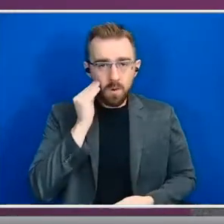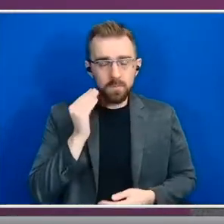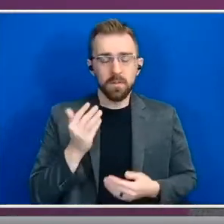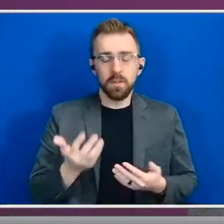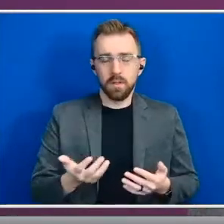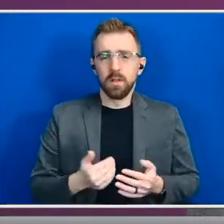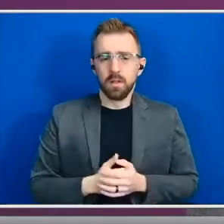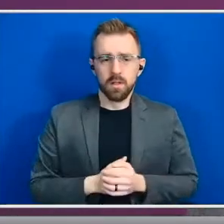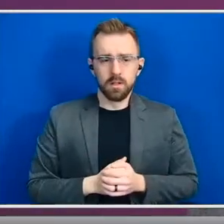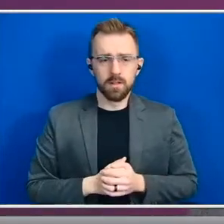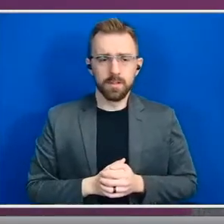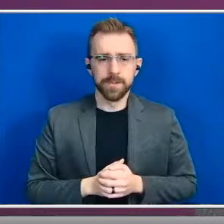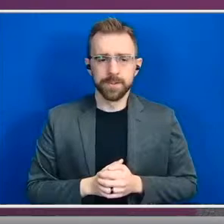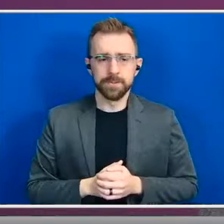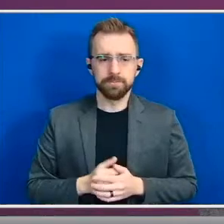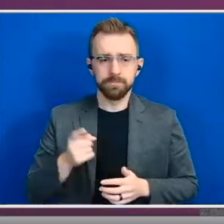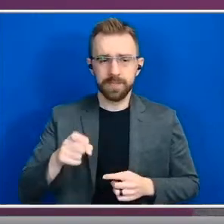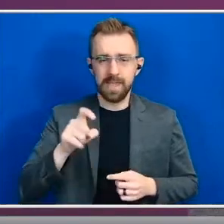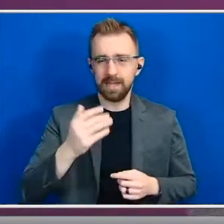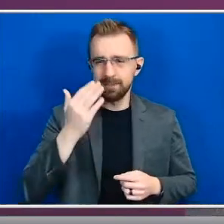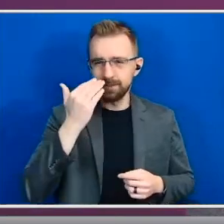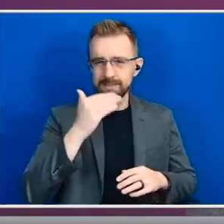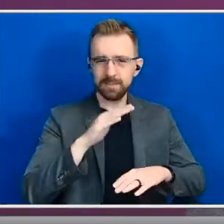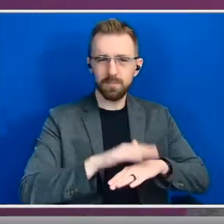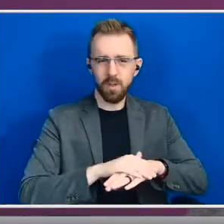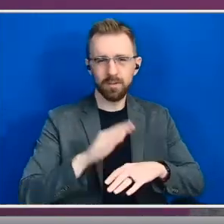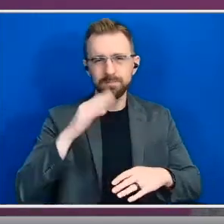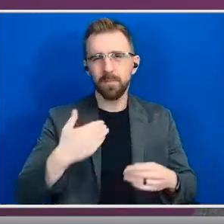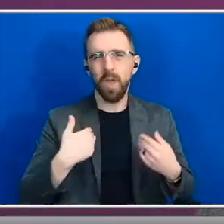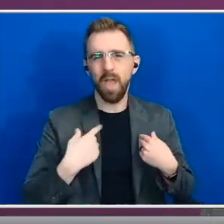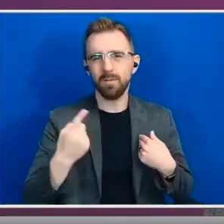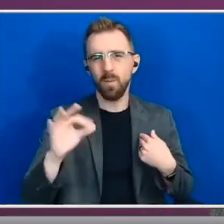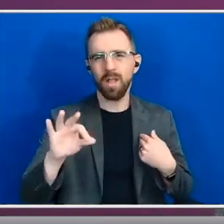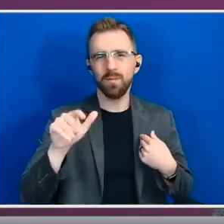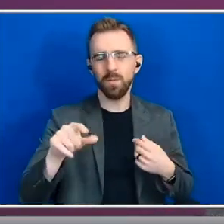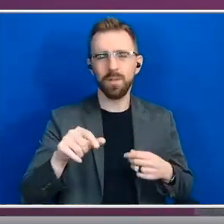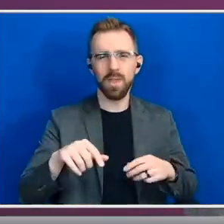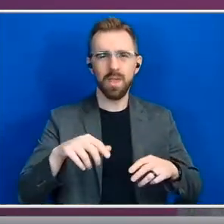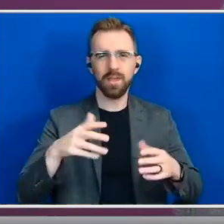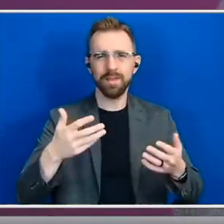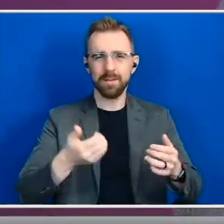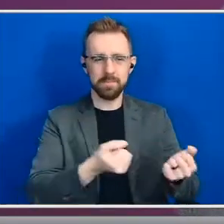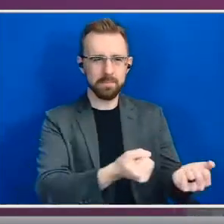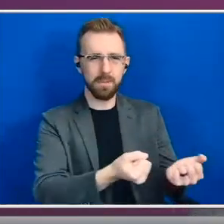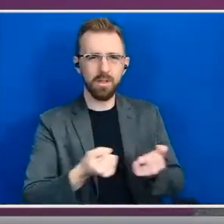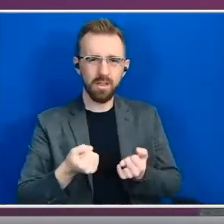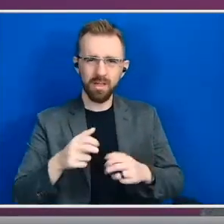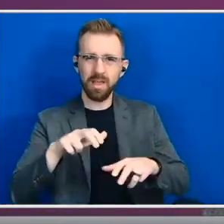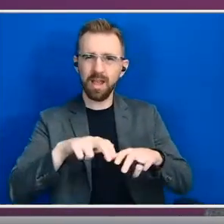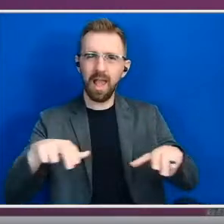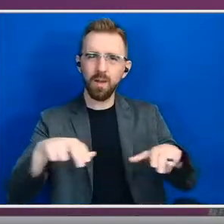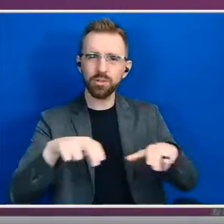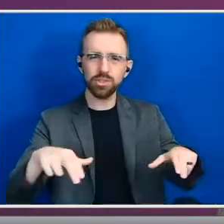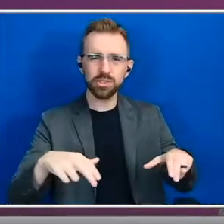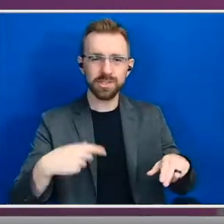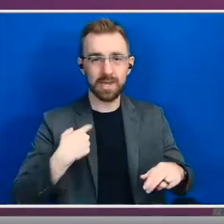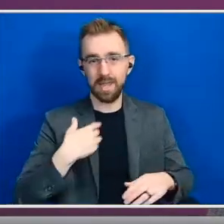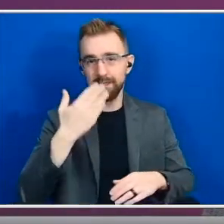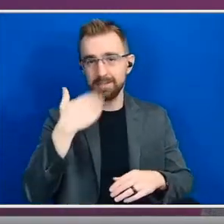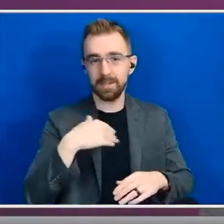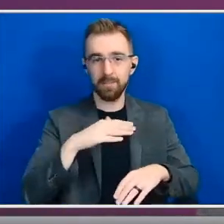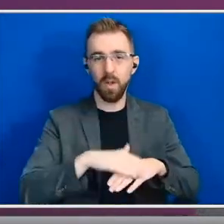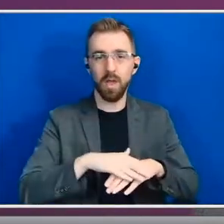he had to sleep on the, you know, we have one of those pull-out kind of couches, and then I slept on a pop-up bed